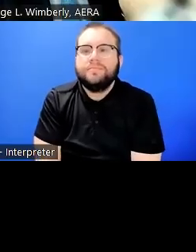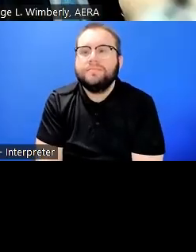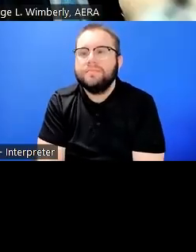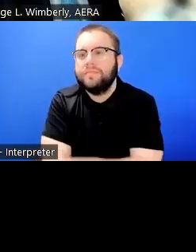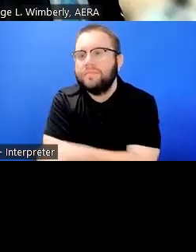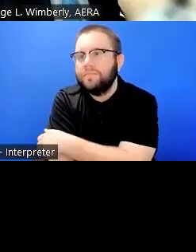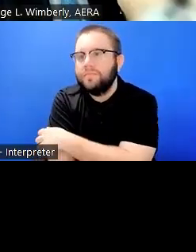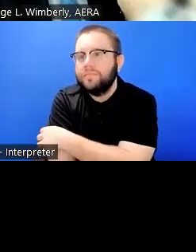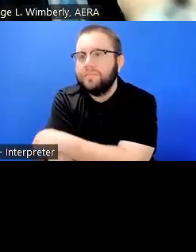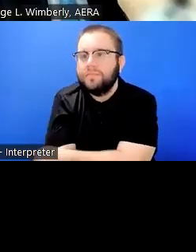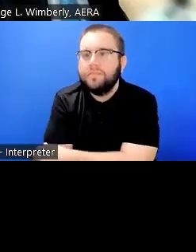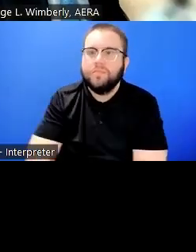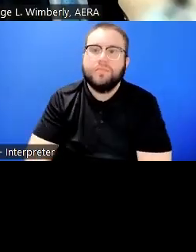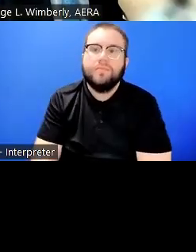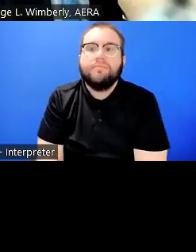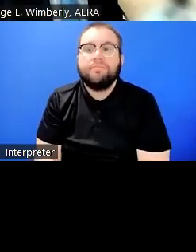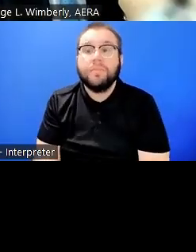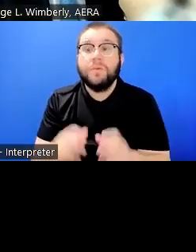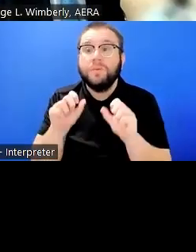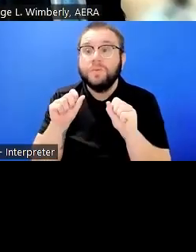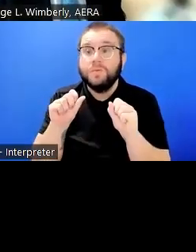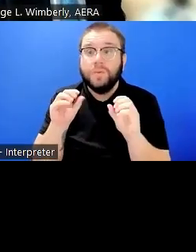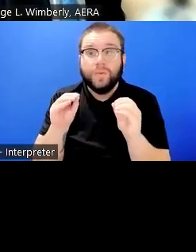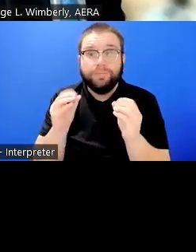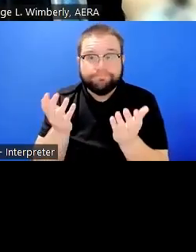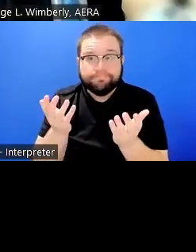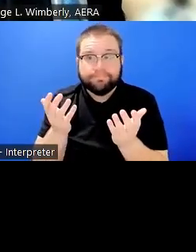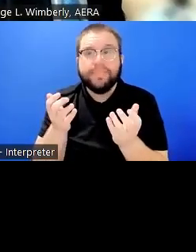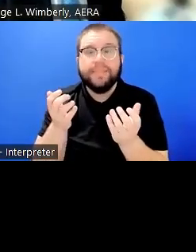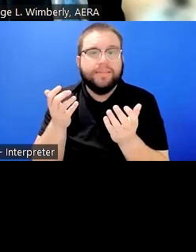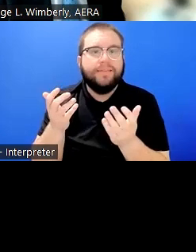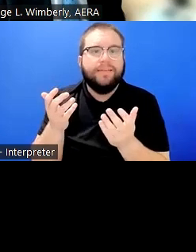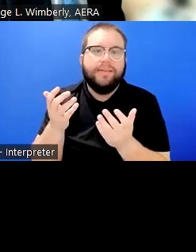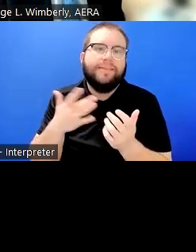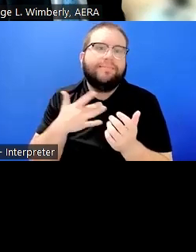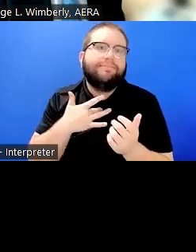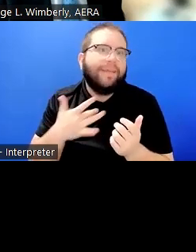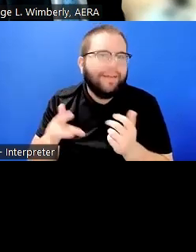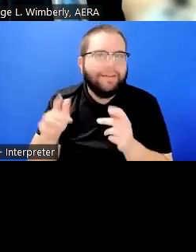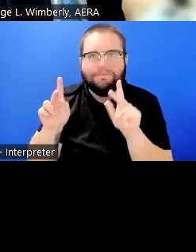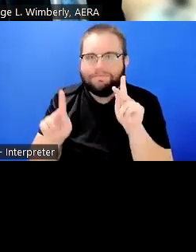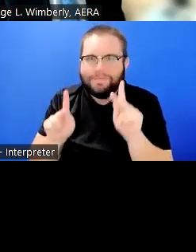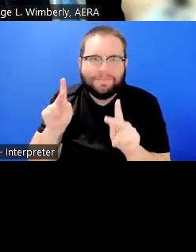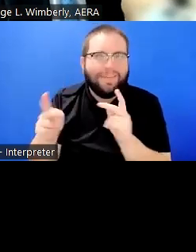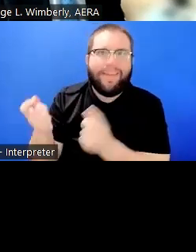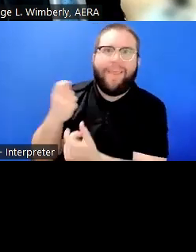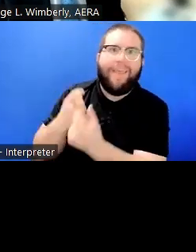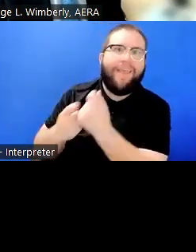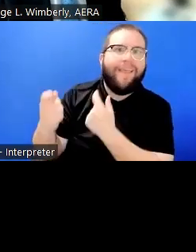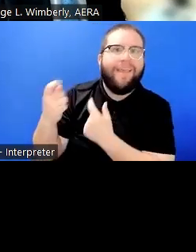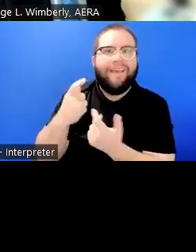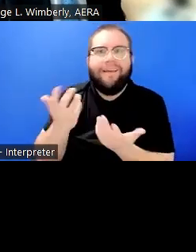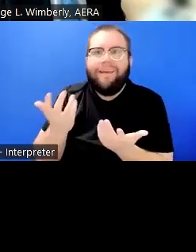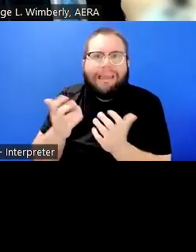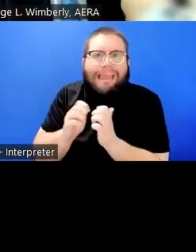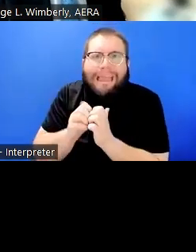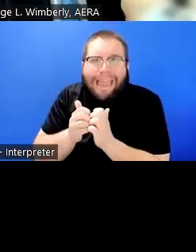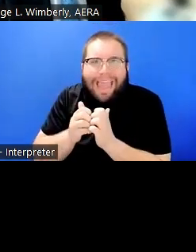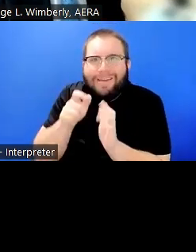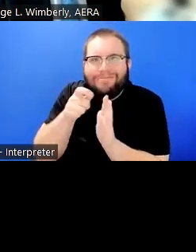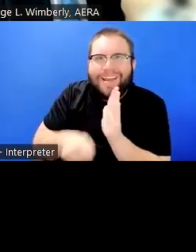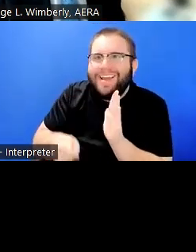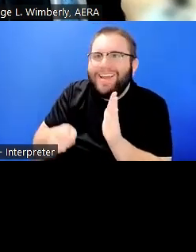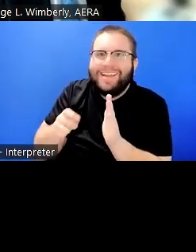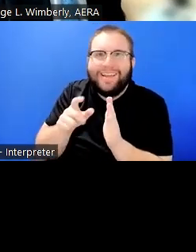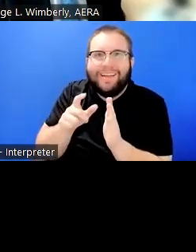So, questions we always get: what makes for a competitive proposal? You